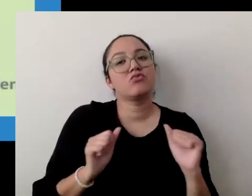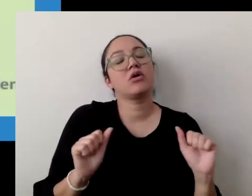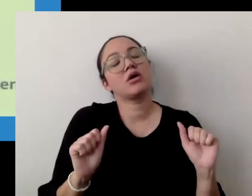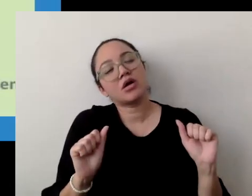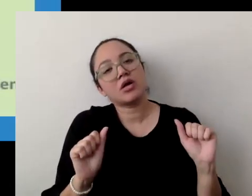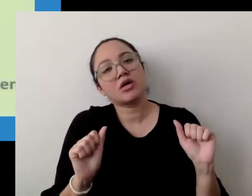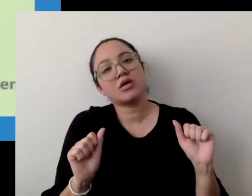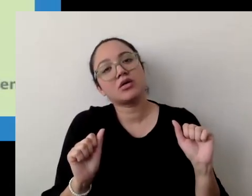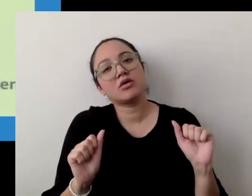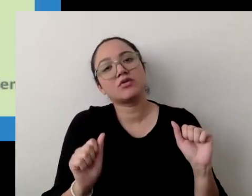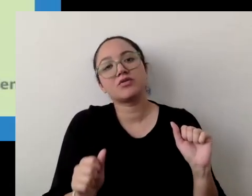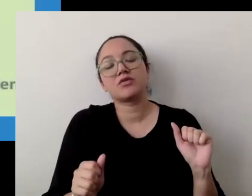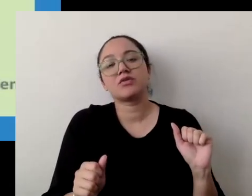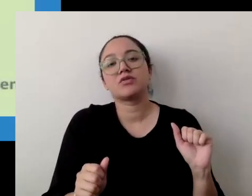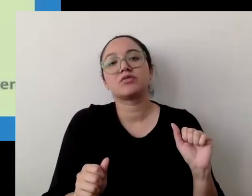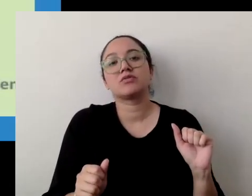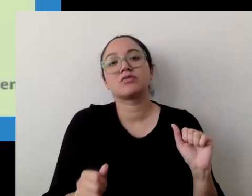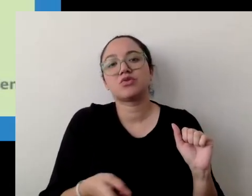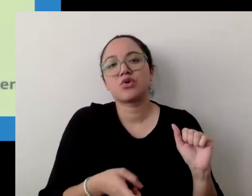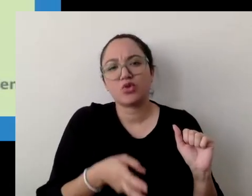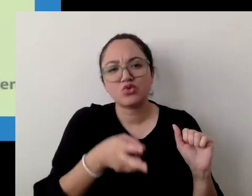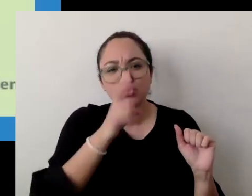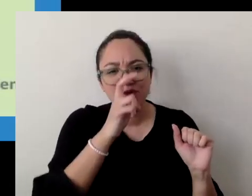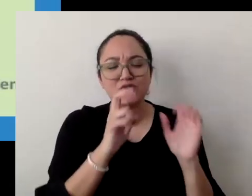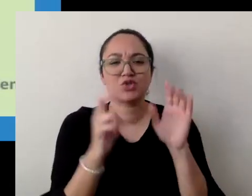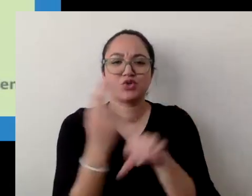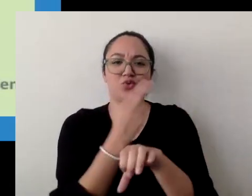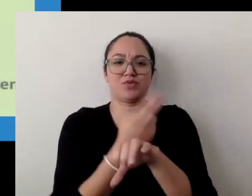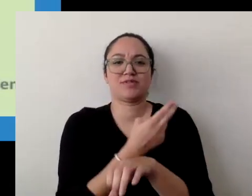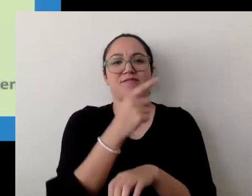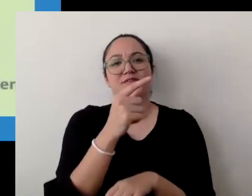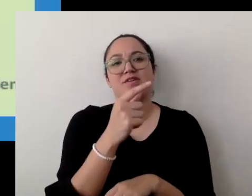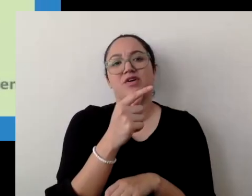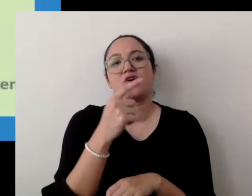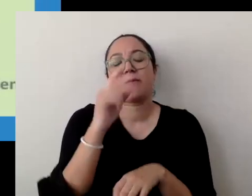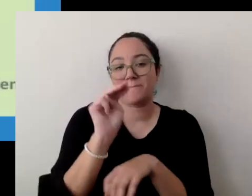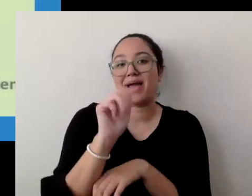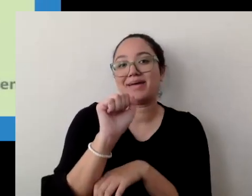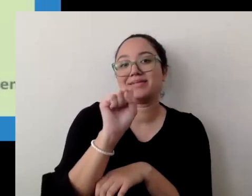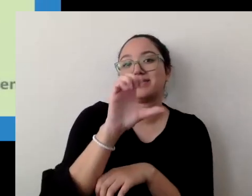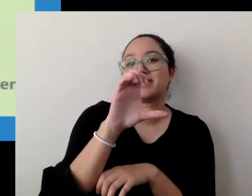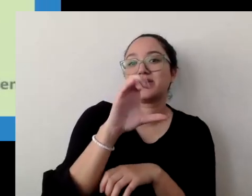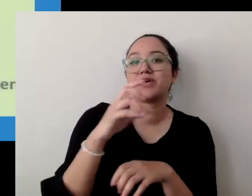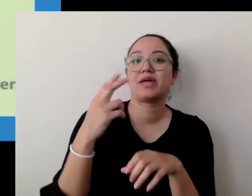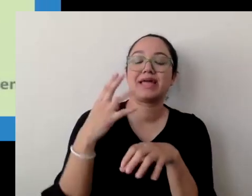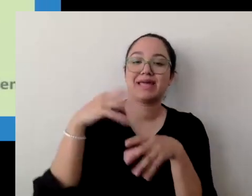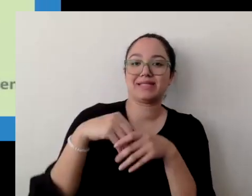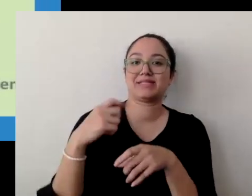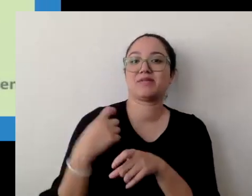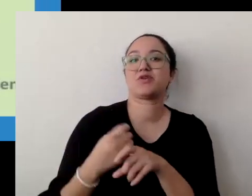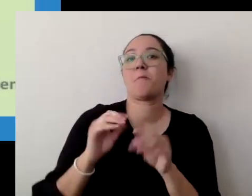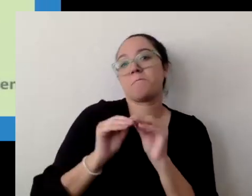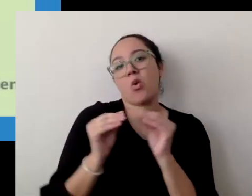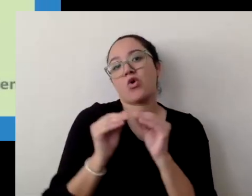the strict use of the generic masculine in Spanish by being a little bit more creative with our